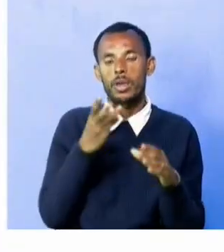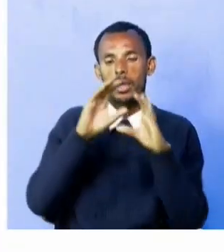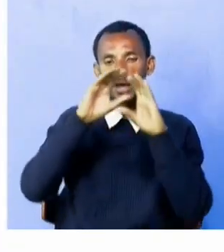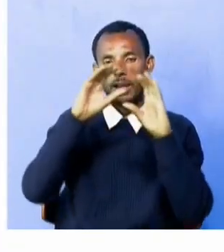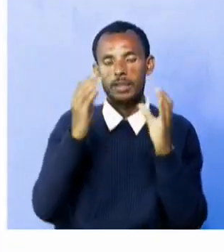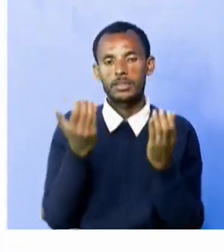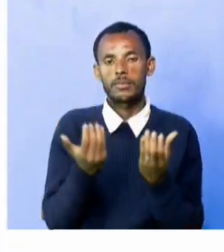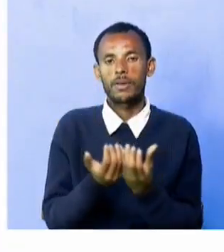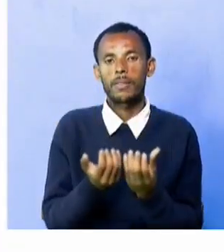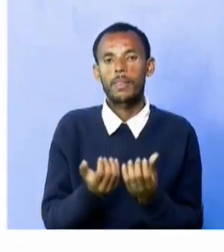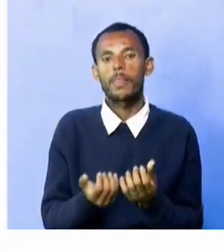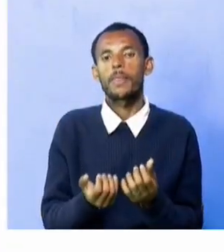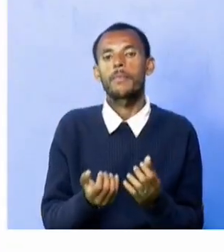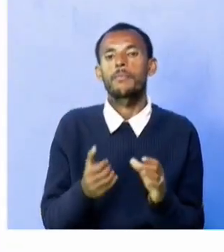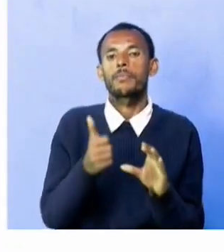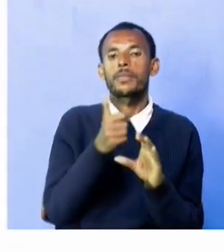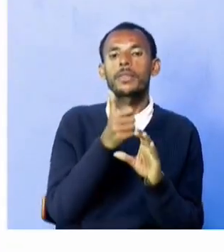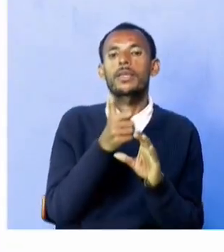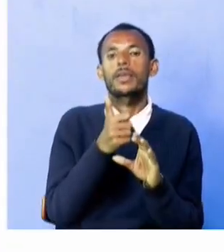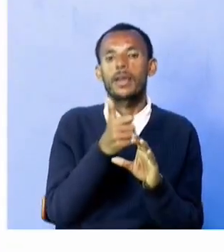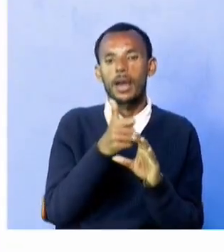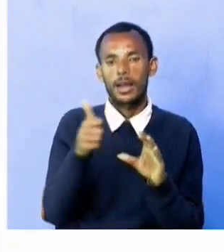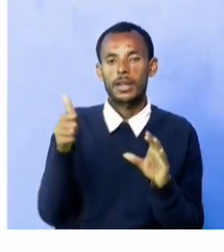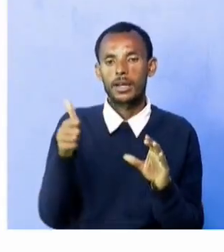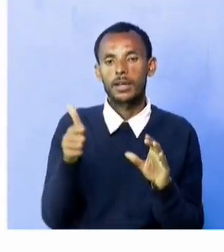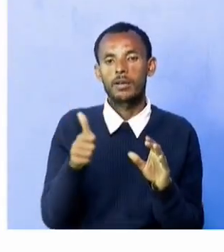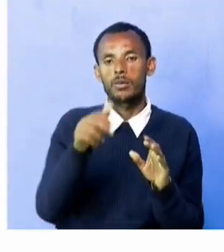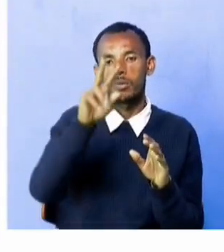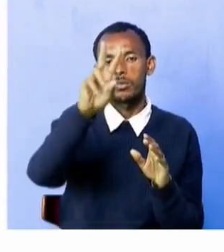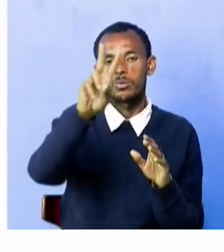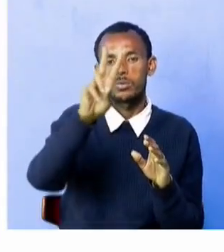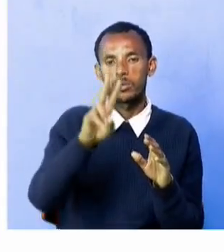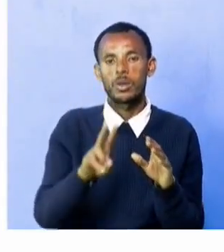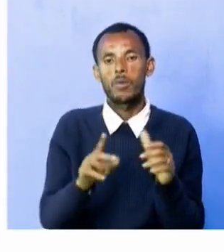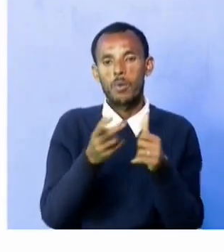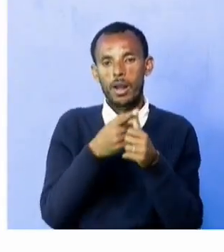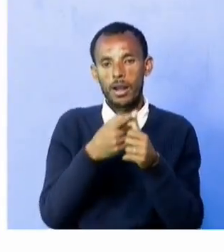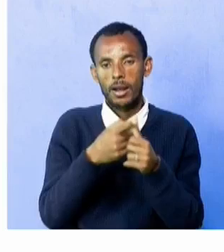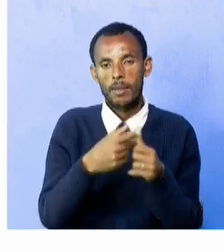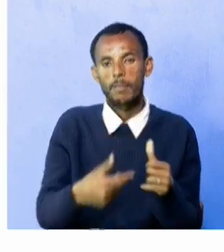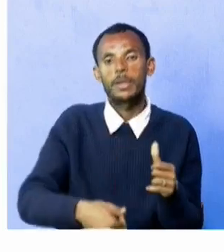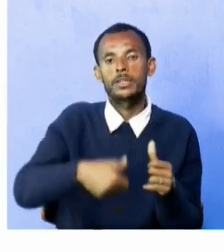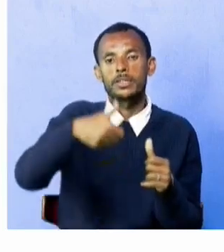classify arcs as major and